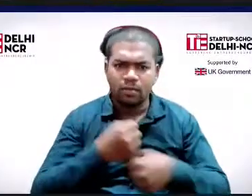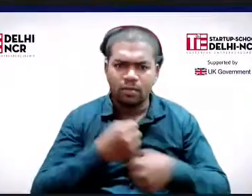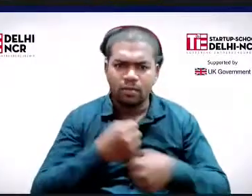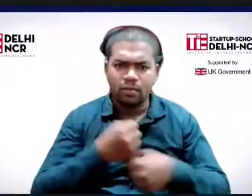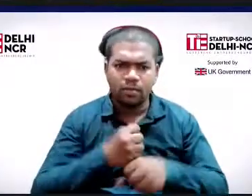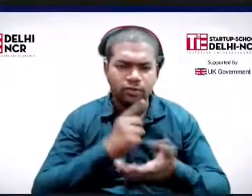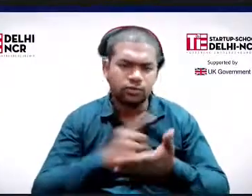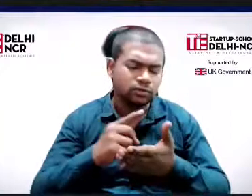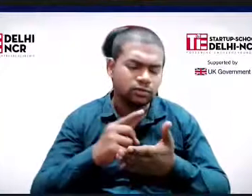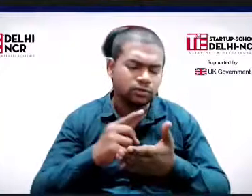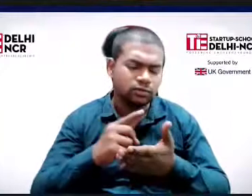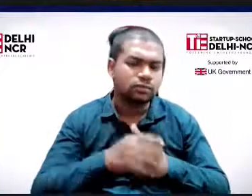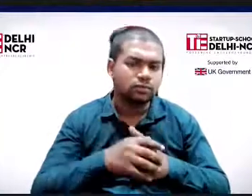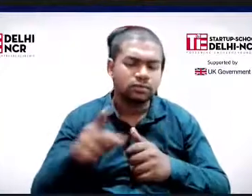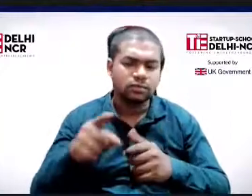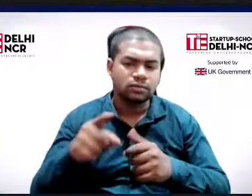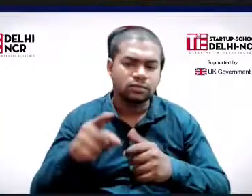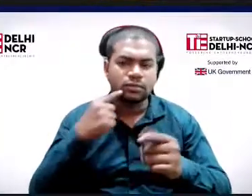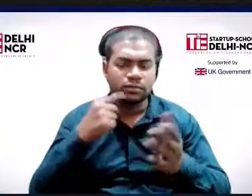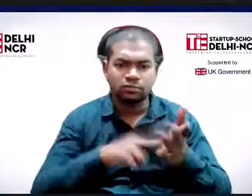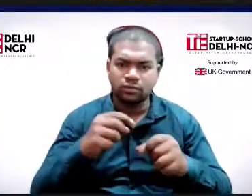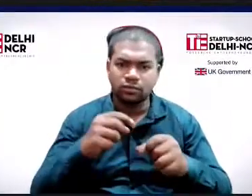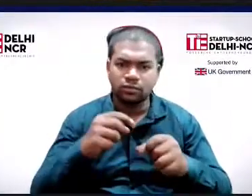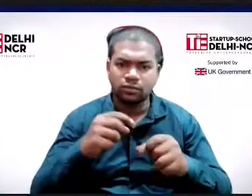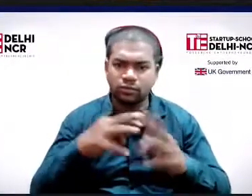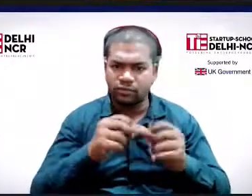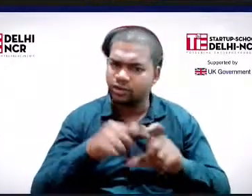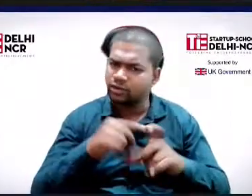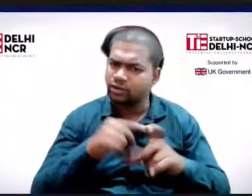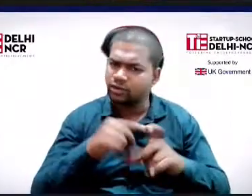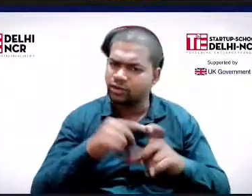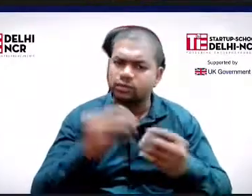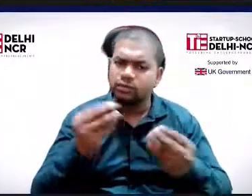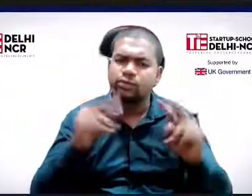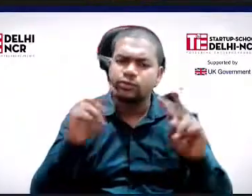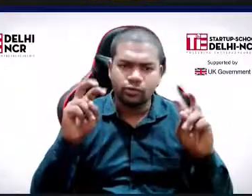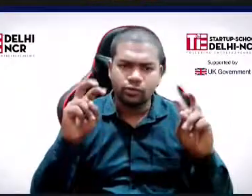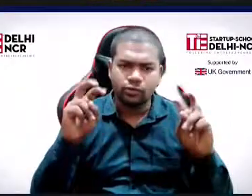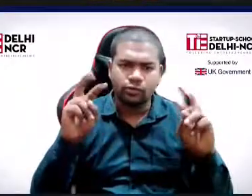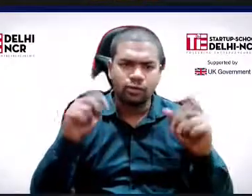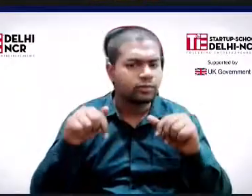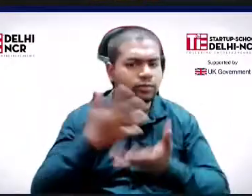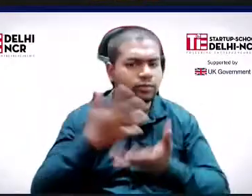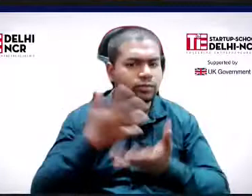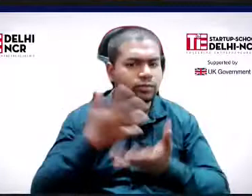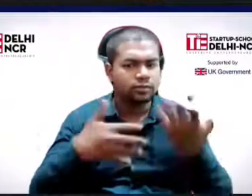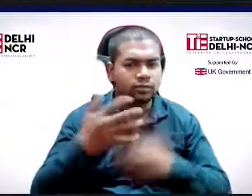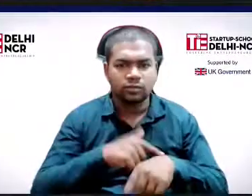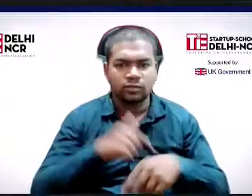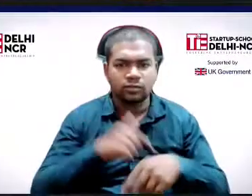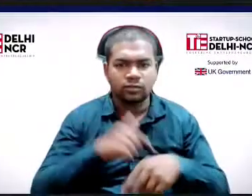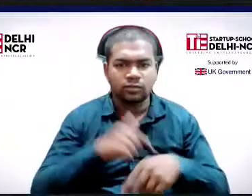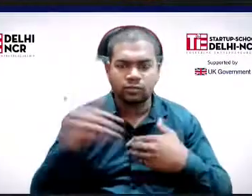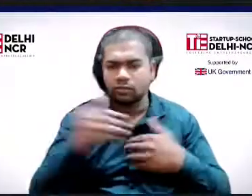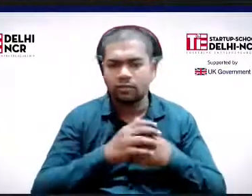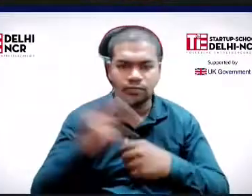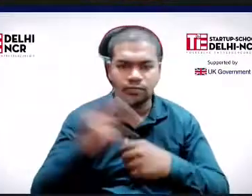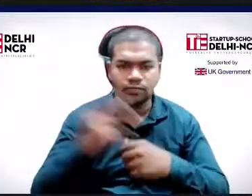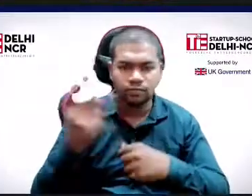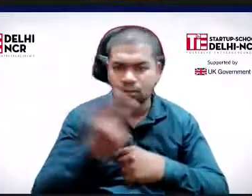is evolving in interesting ways? These are some of the topics that we'll be spending time together